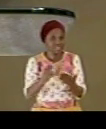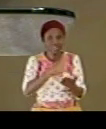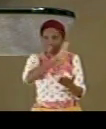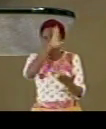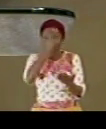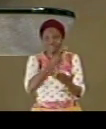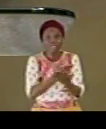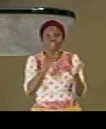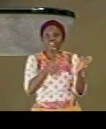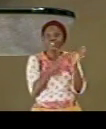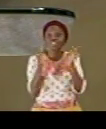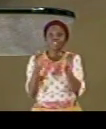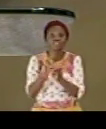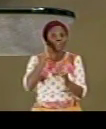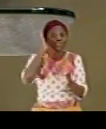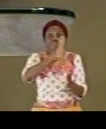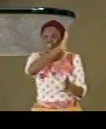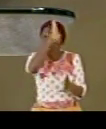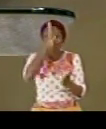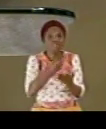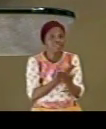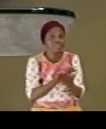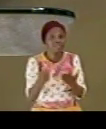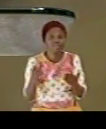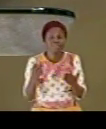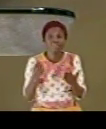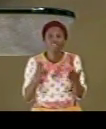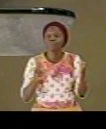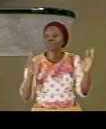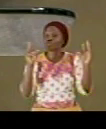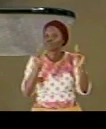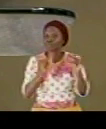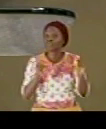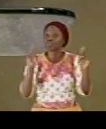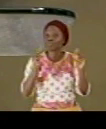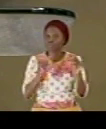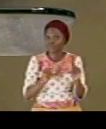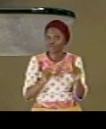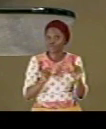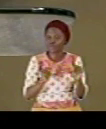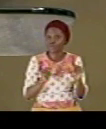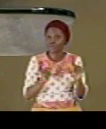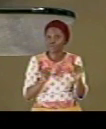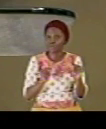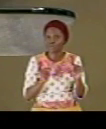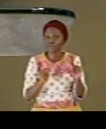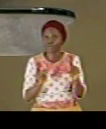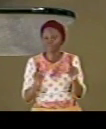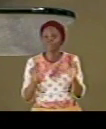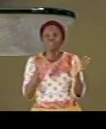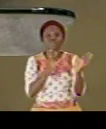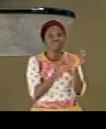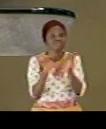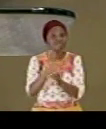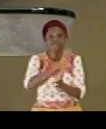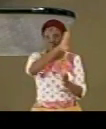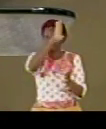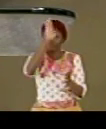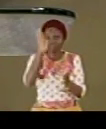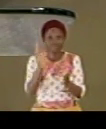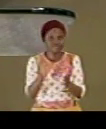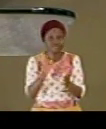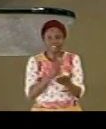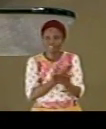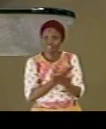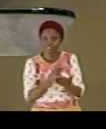never fail. Jesus will, oh no, no, no. Yes, Jesus will never